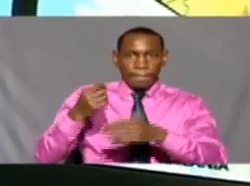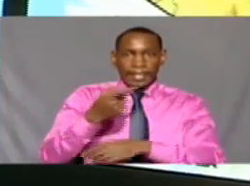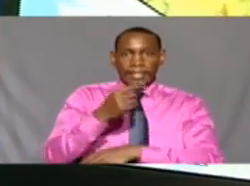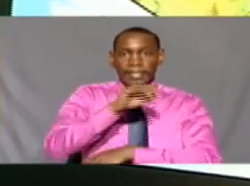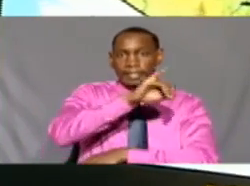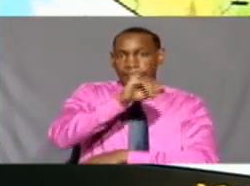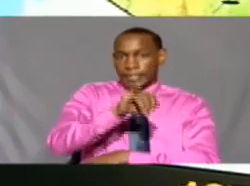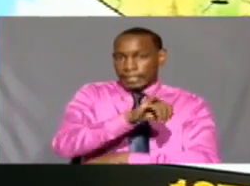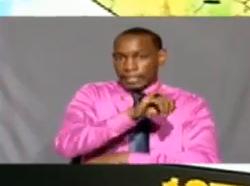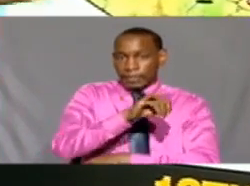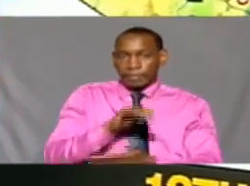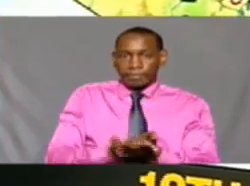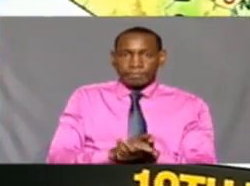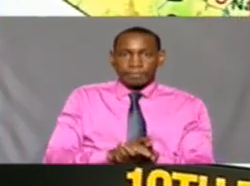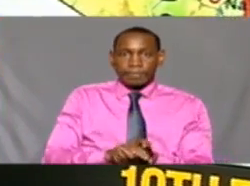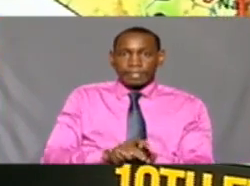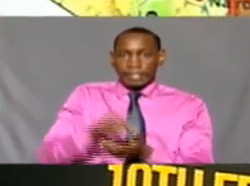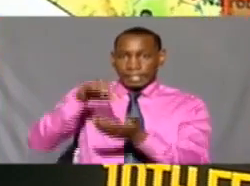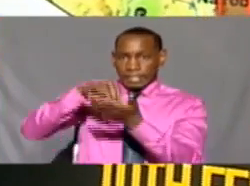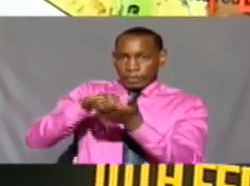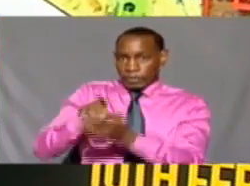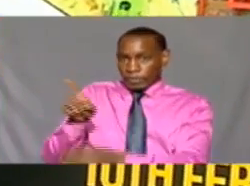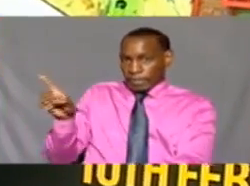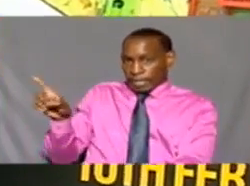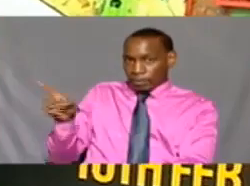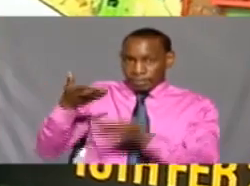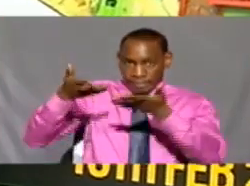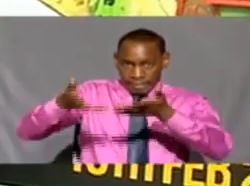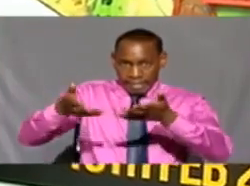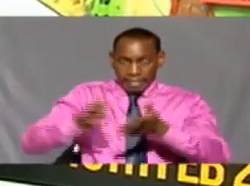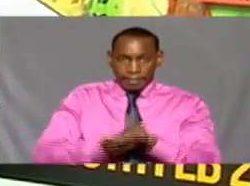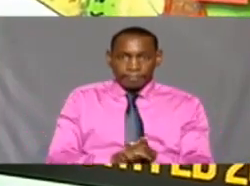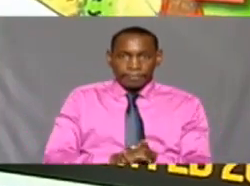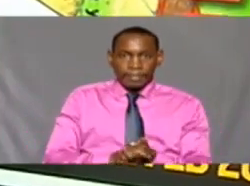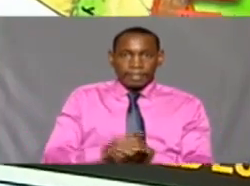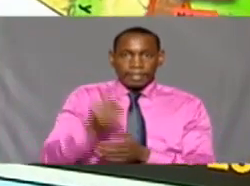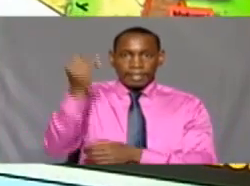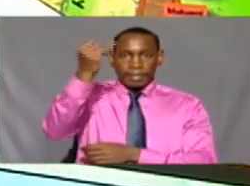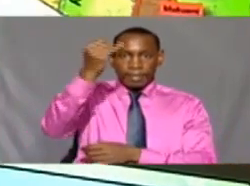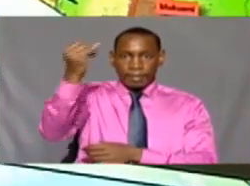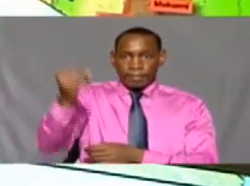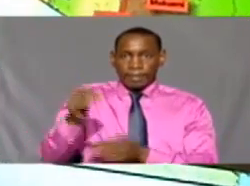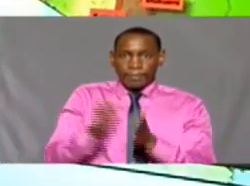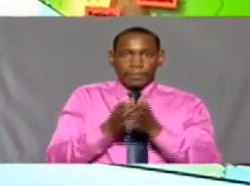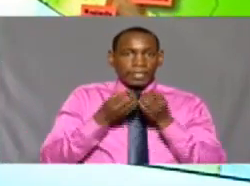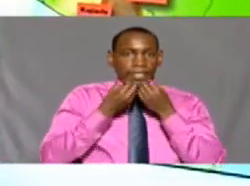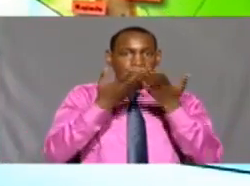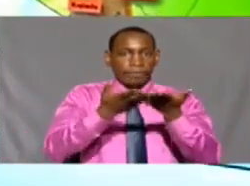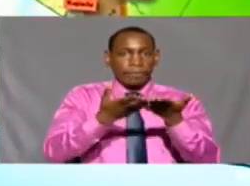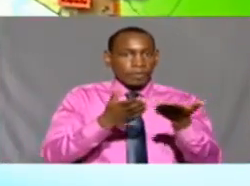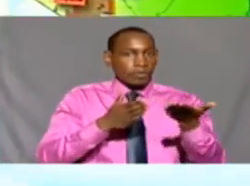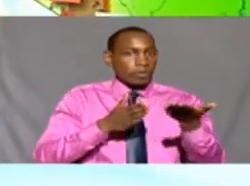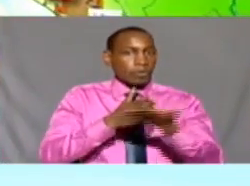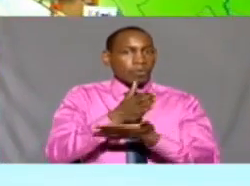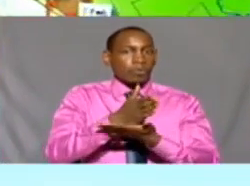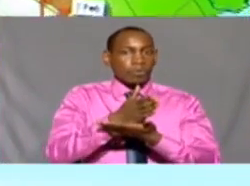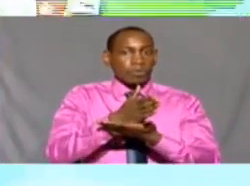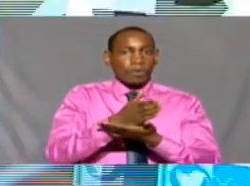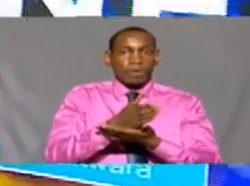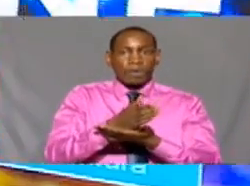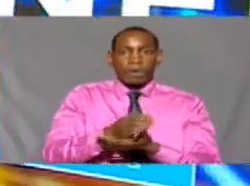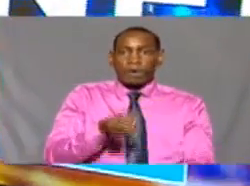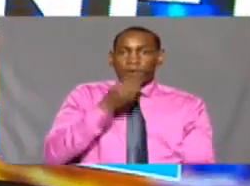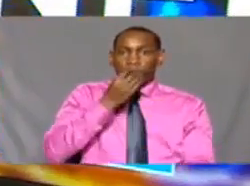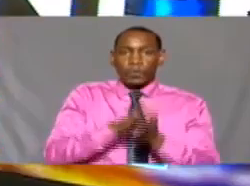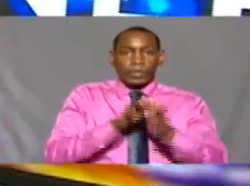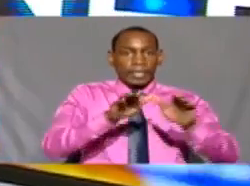January. This is what it looks like now. These maps and this information is courtesy of the Food